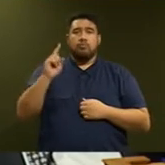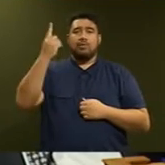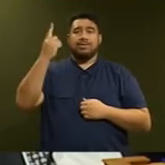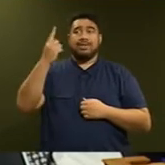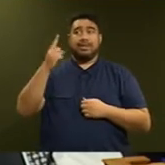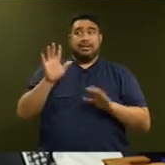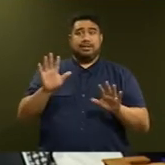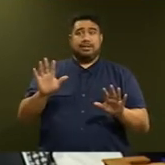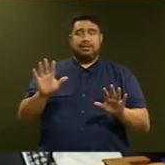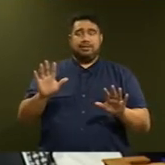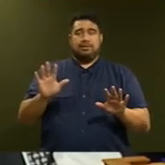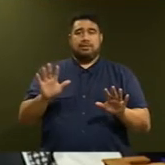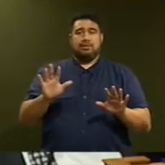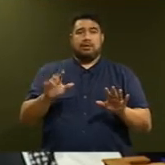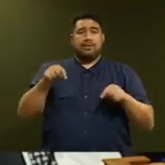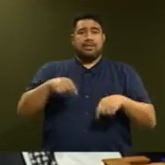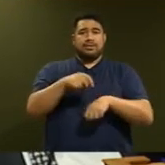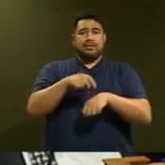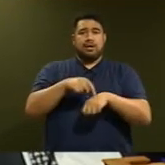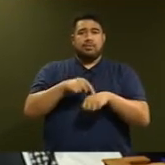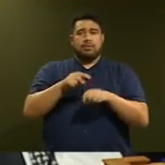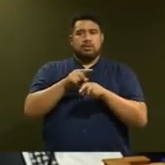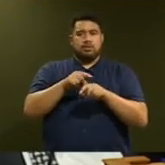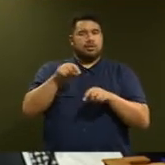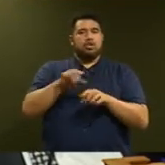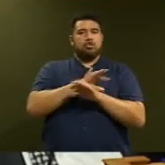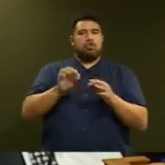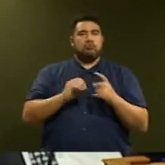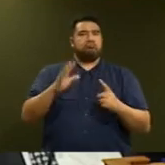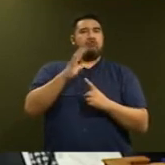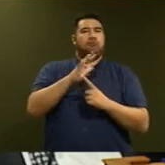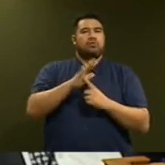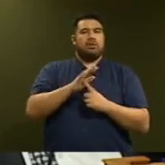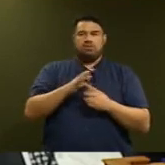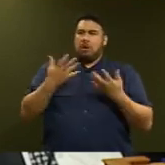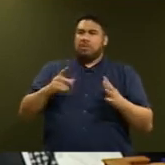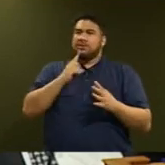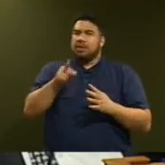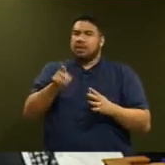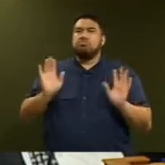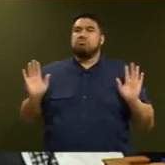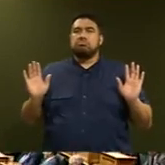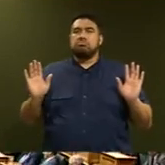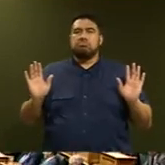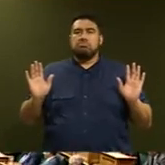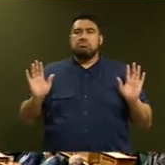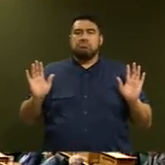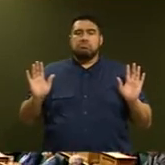it is at this time it is not a priority. That was very clearly set out.